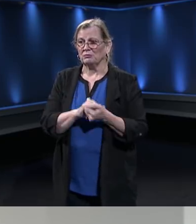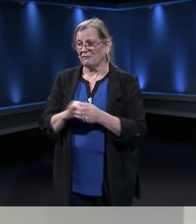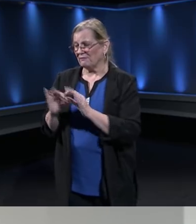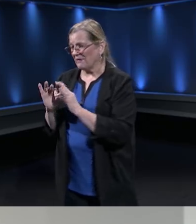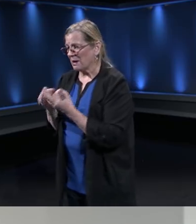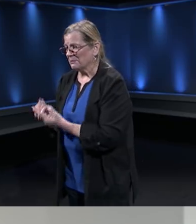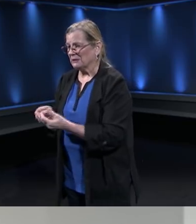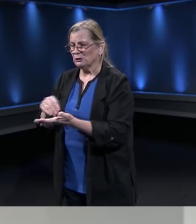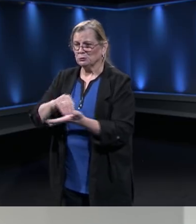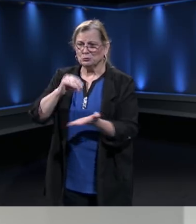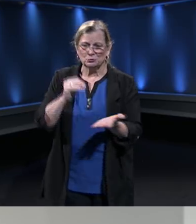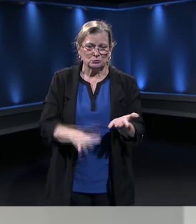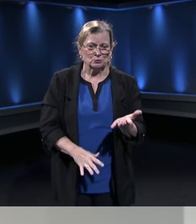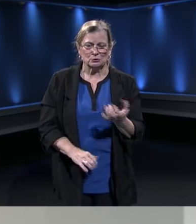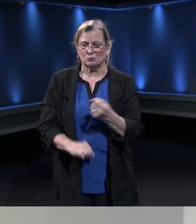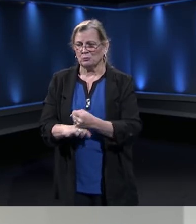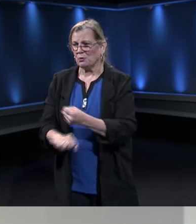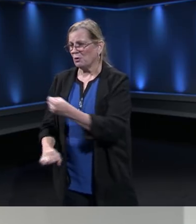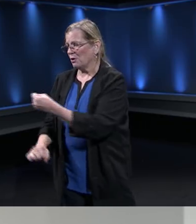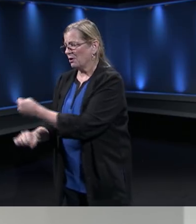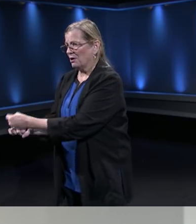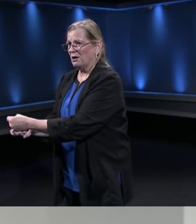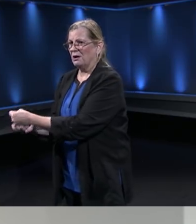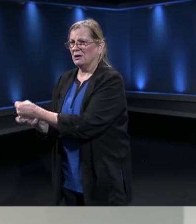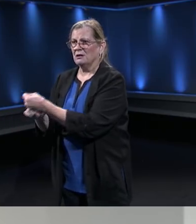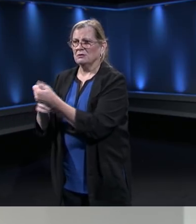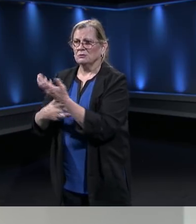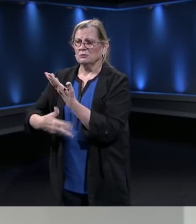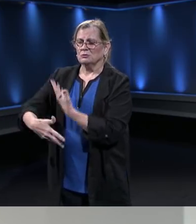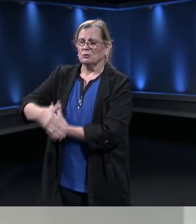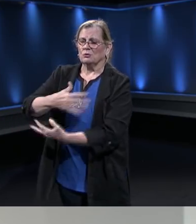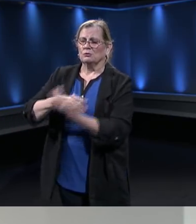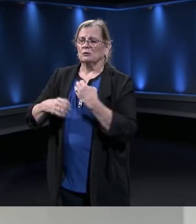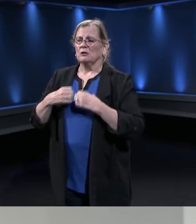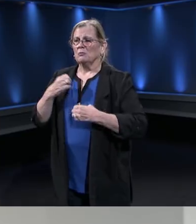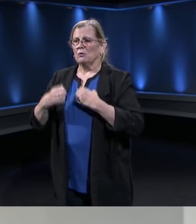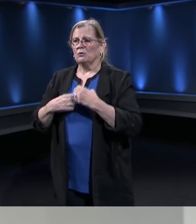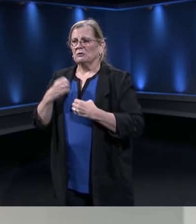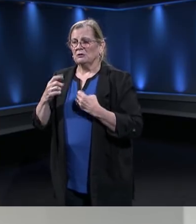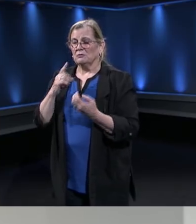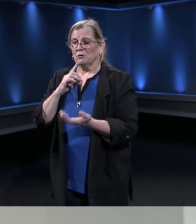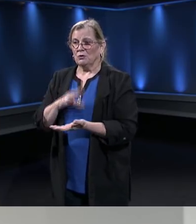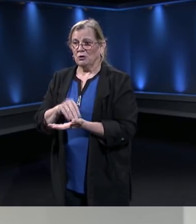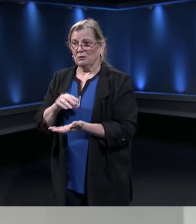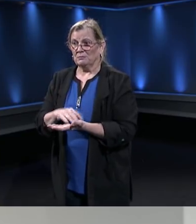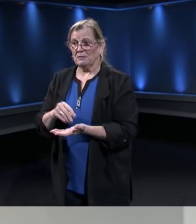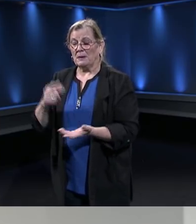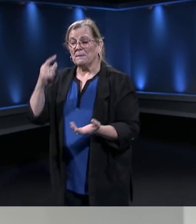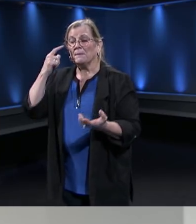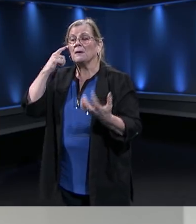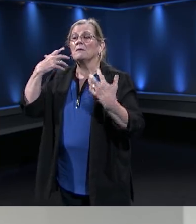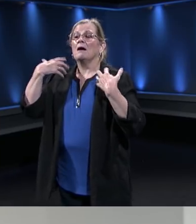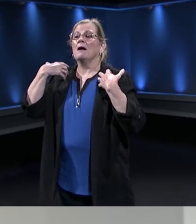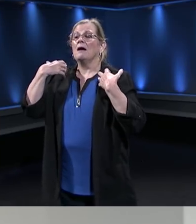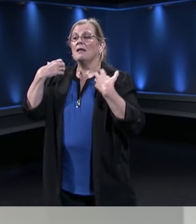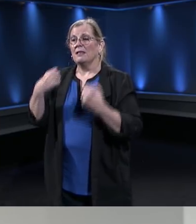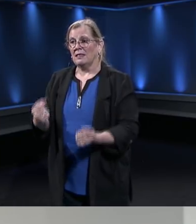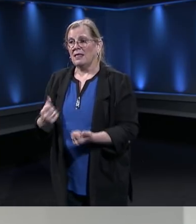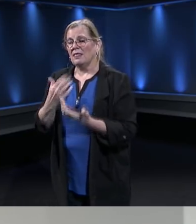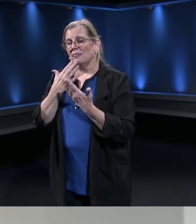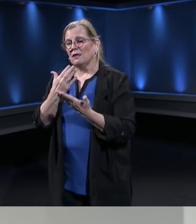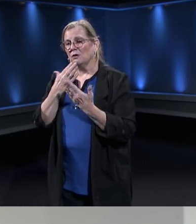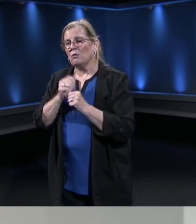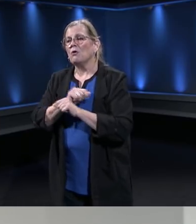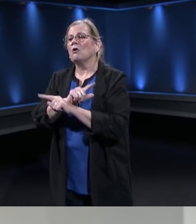undergirded with strong social emotional learning supports and mental wellness supports. And I am grateful for all that you and your